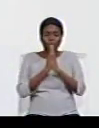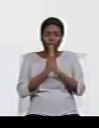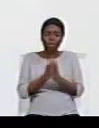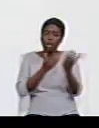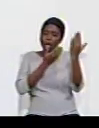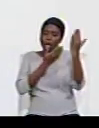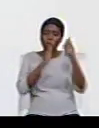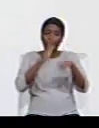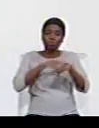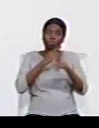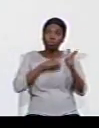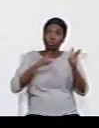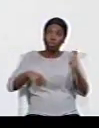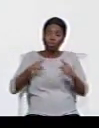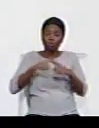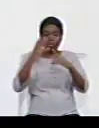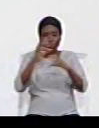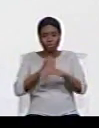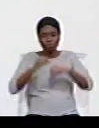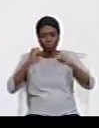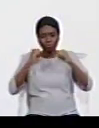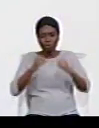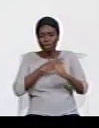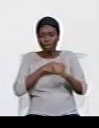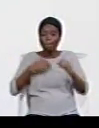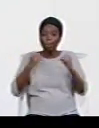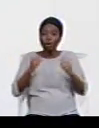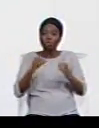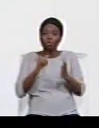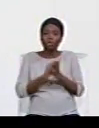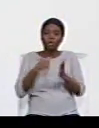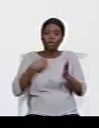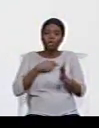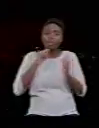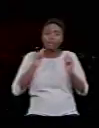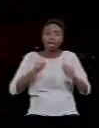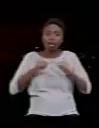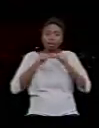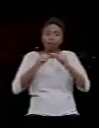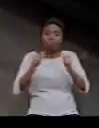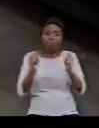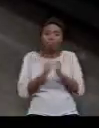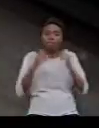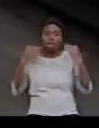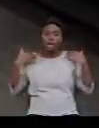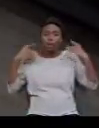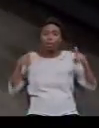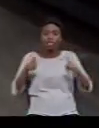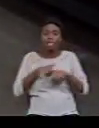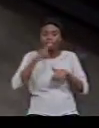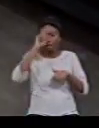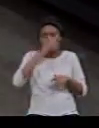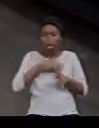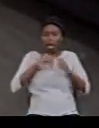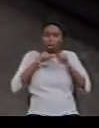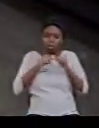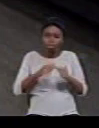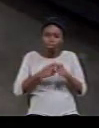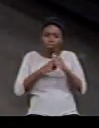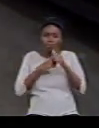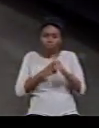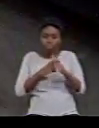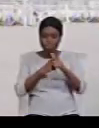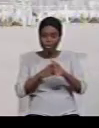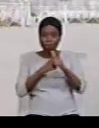I receive strength and power. And then I will mount up with wings as eagles. And I keep running the same speed